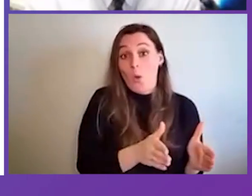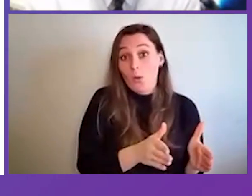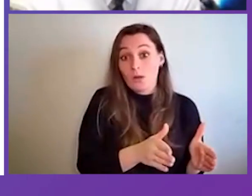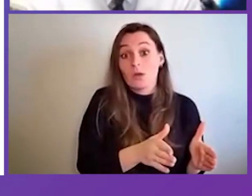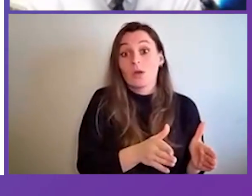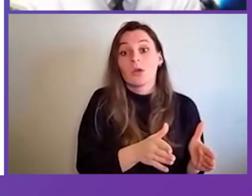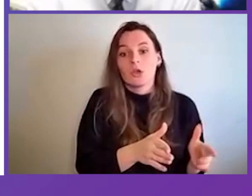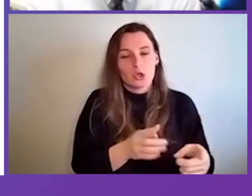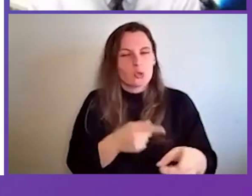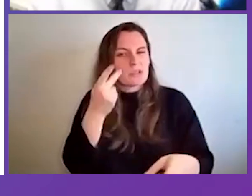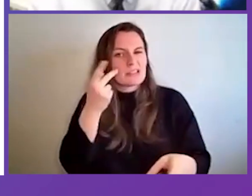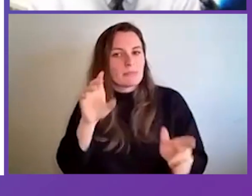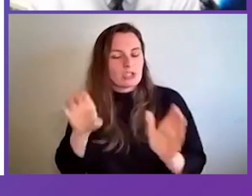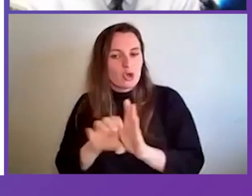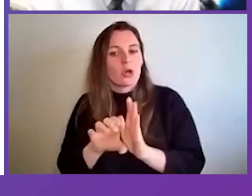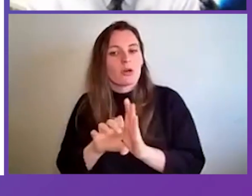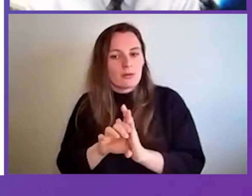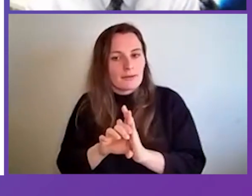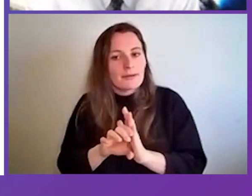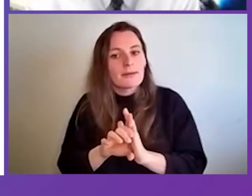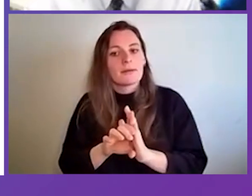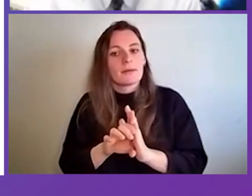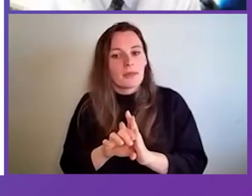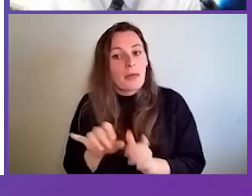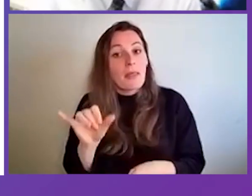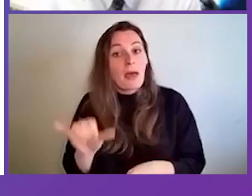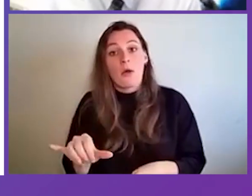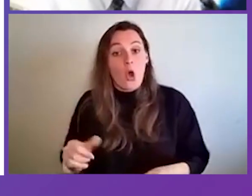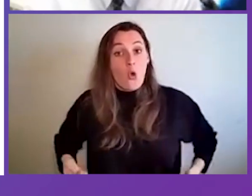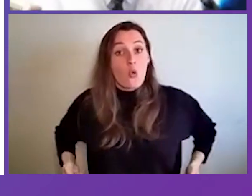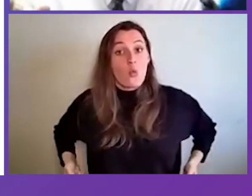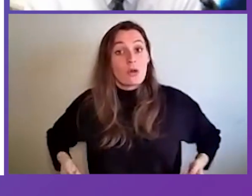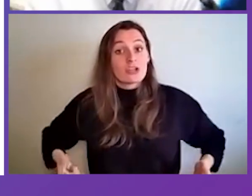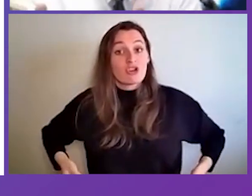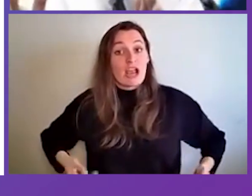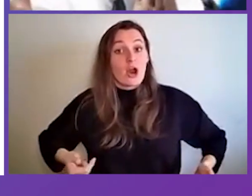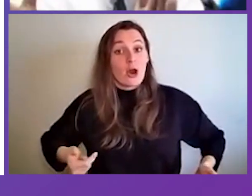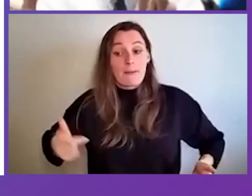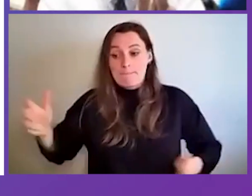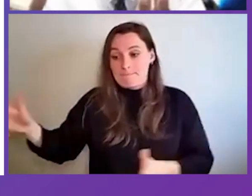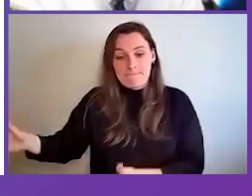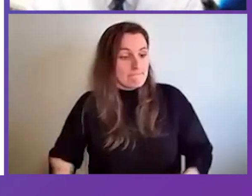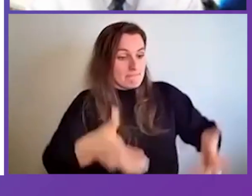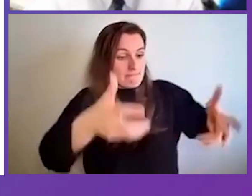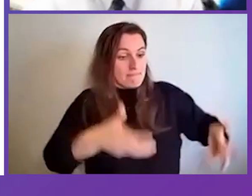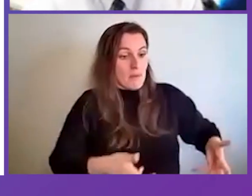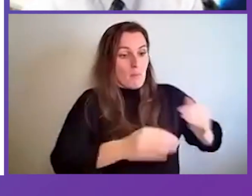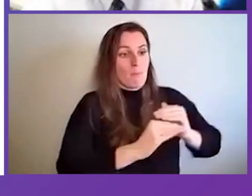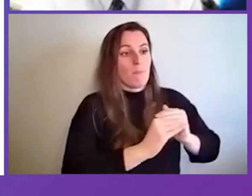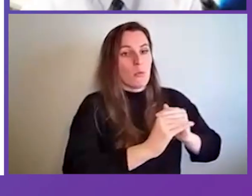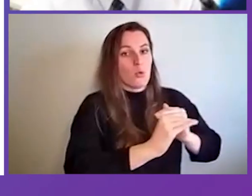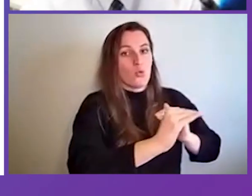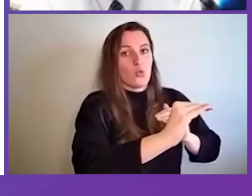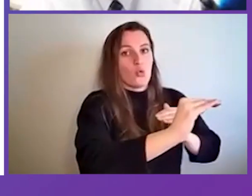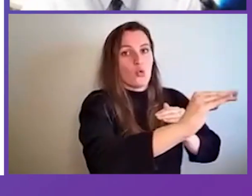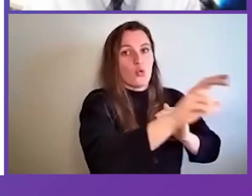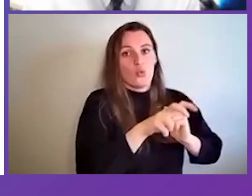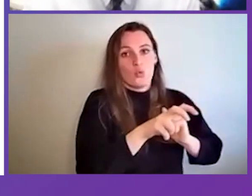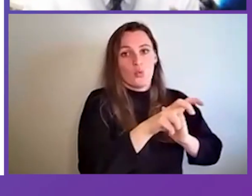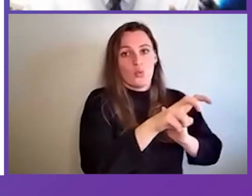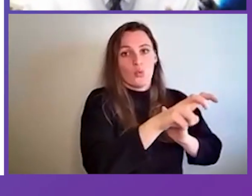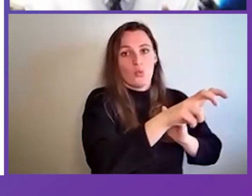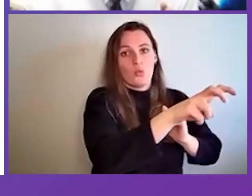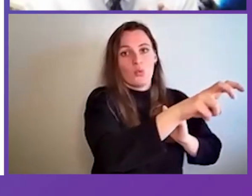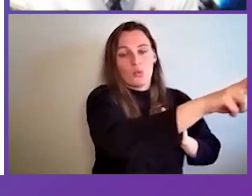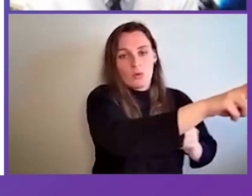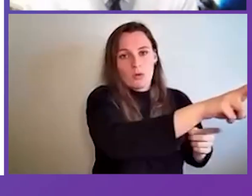baggage. This is where the wheelchair would go up this conveyor belt. There's multiple challenges with the